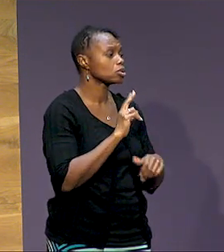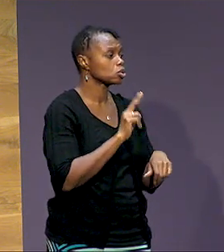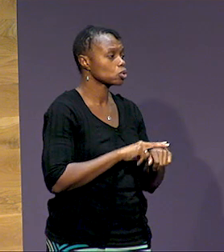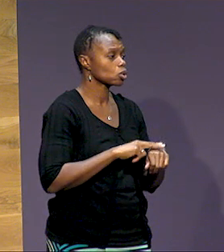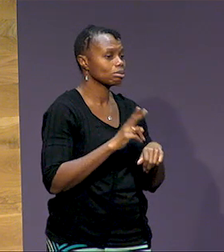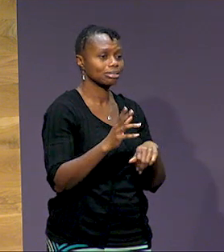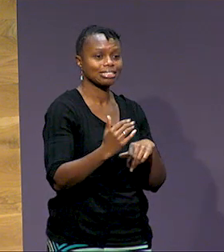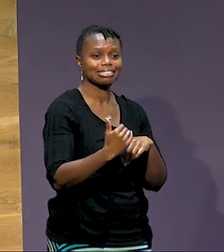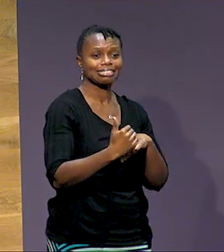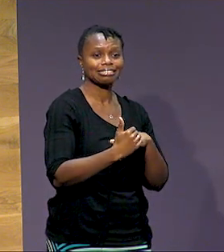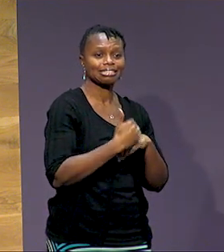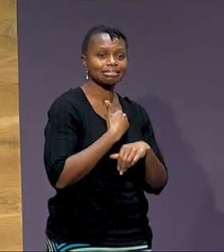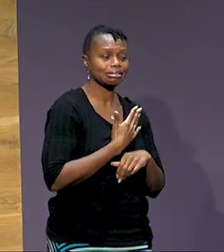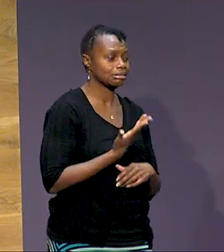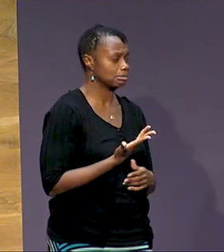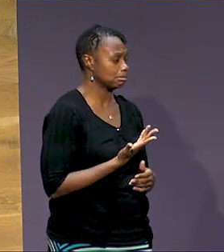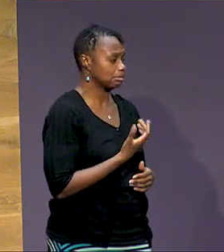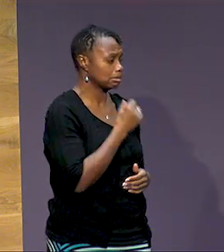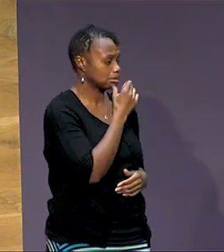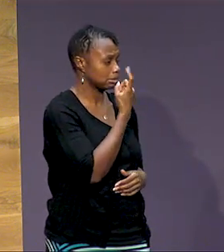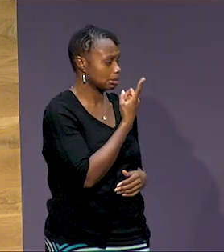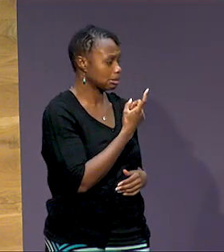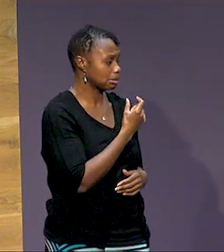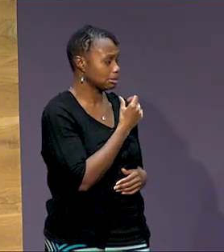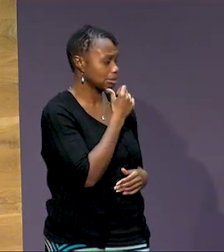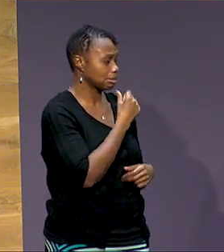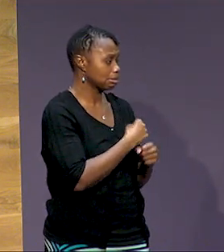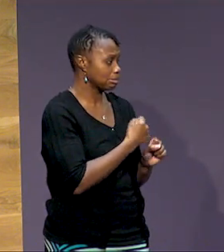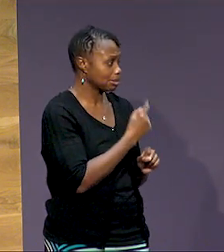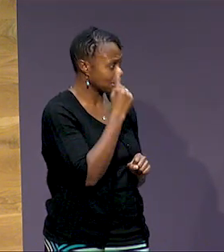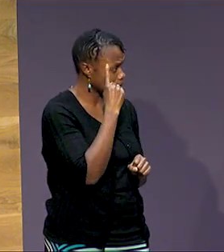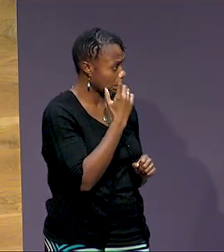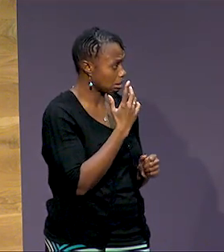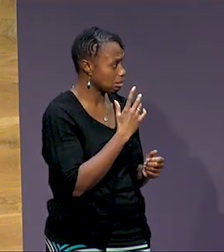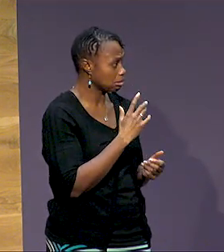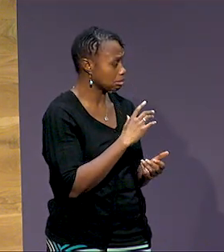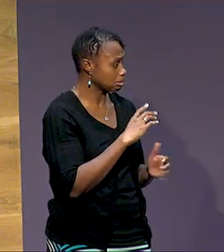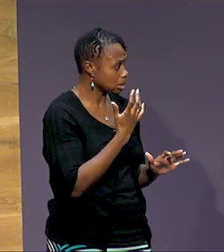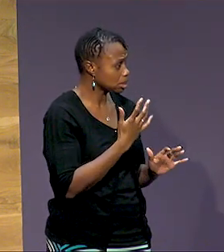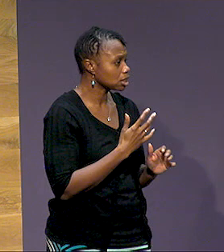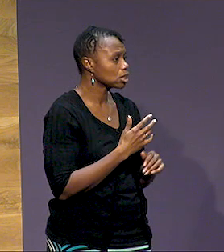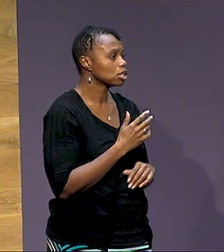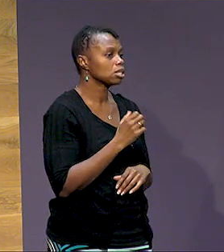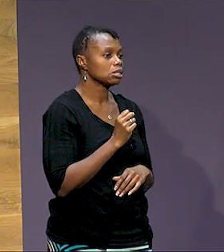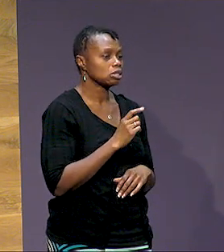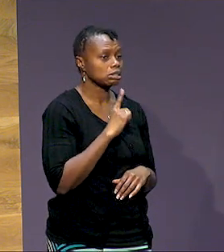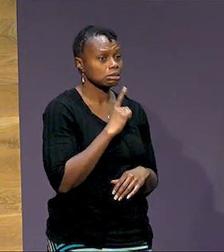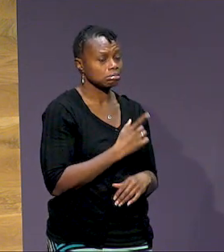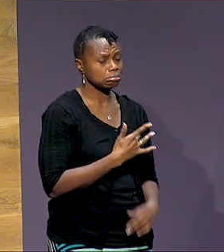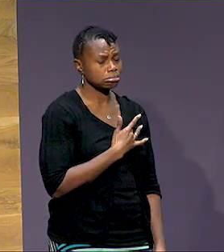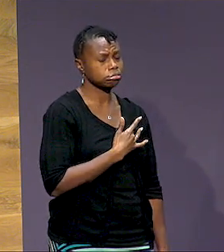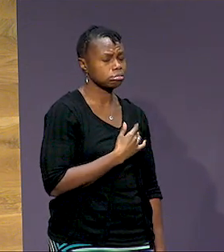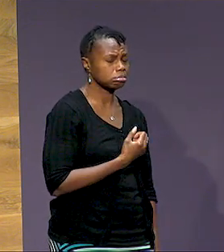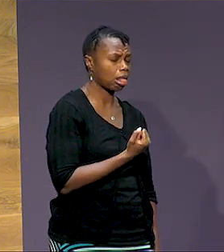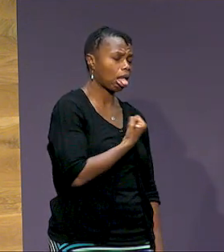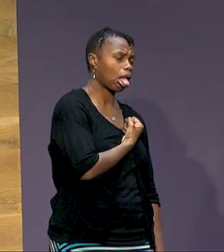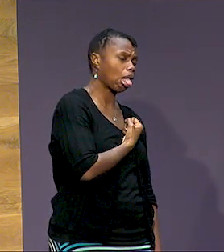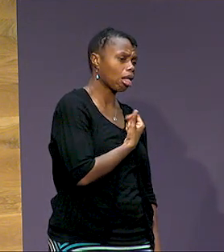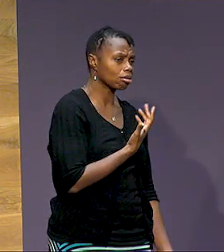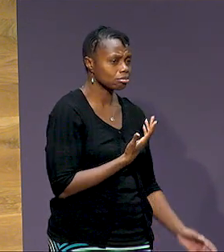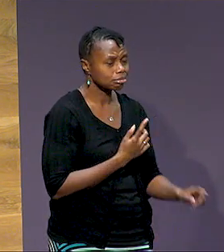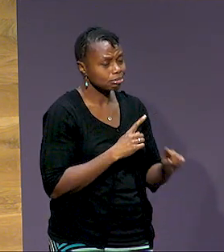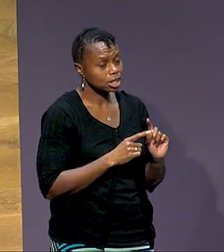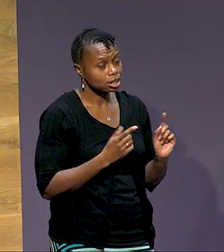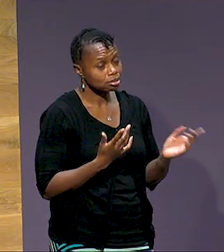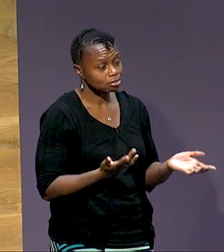telling me they don't understand it, or it doesn't make sense, or it's all messy. And it's the continual knife to the heart that is editorial feedback, but it's